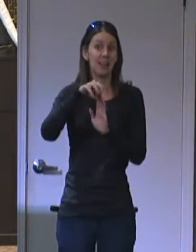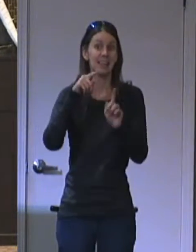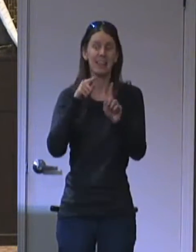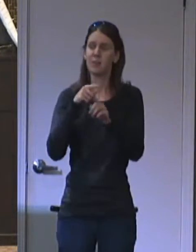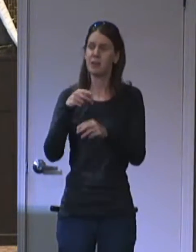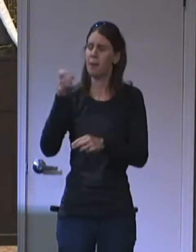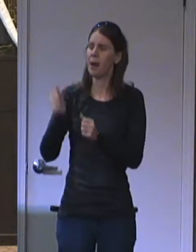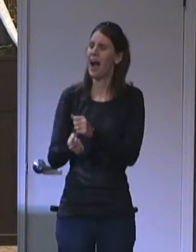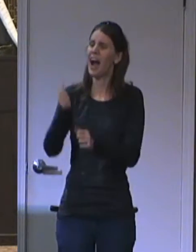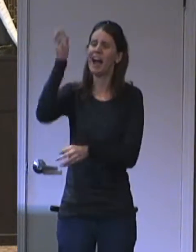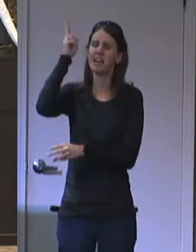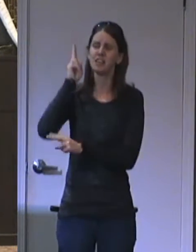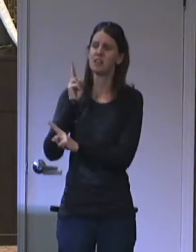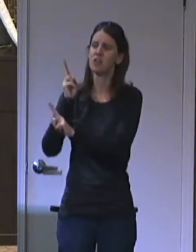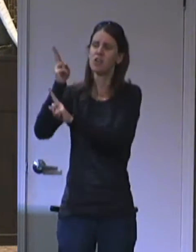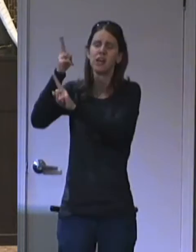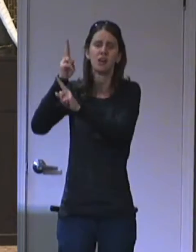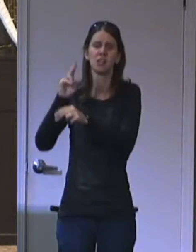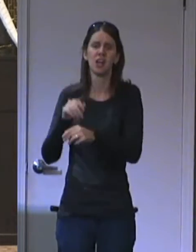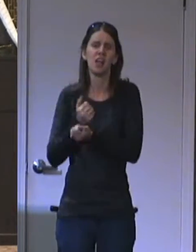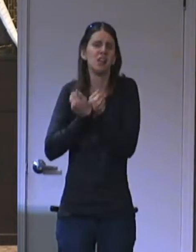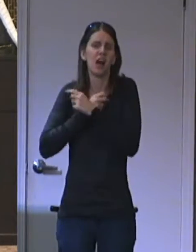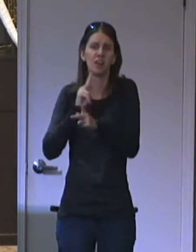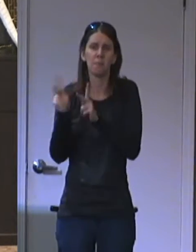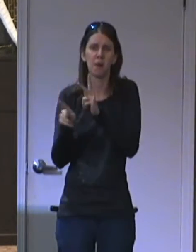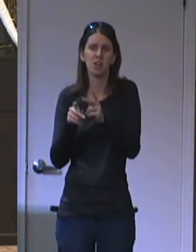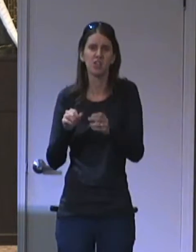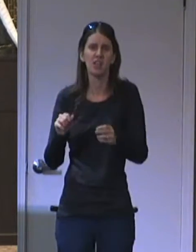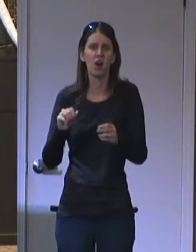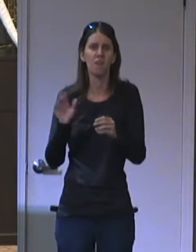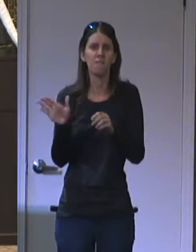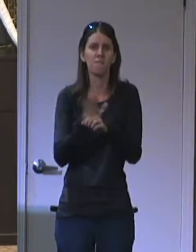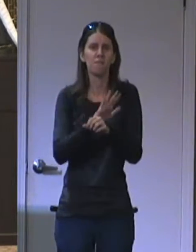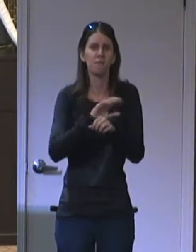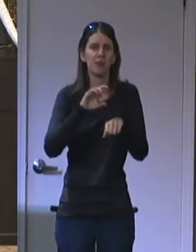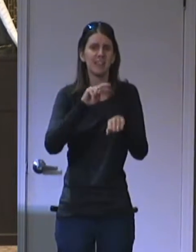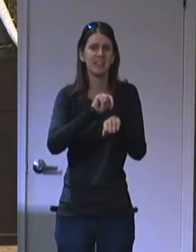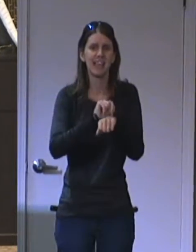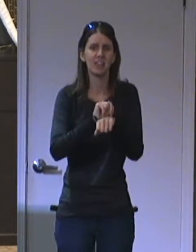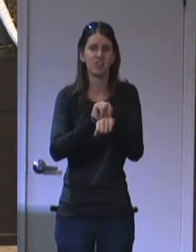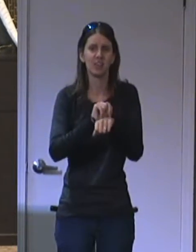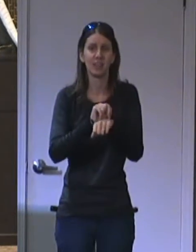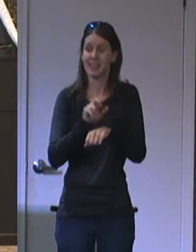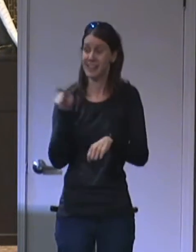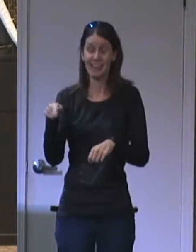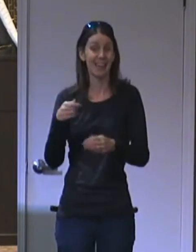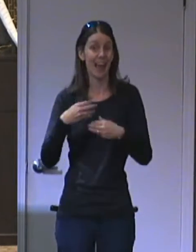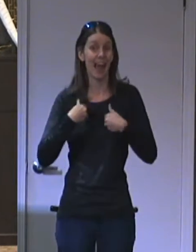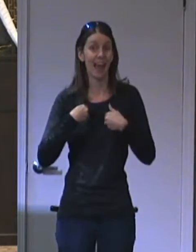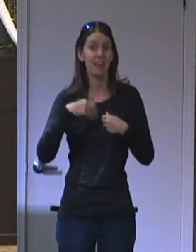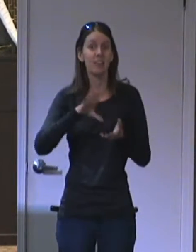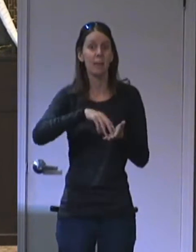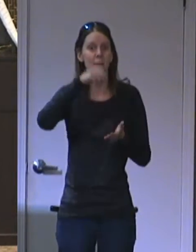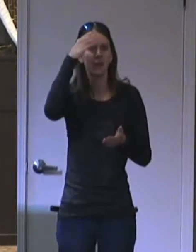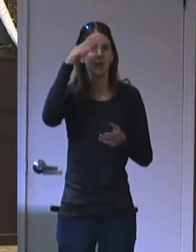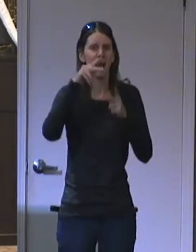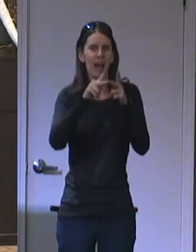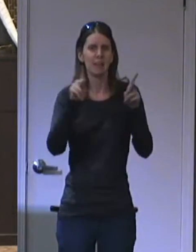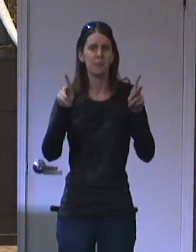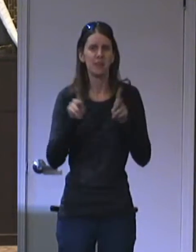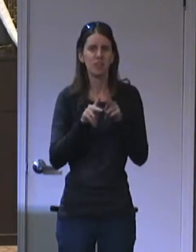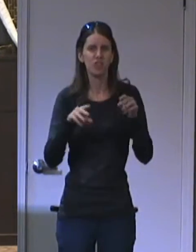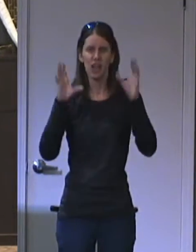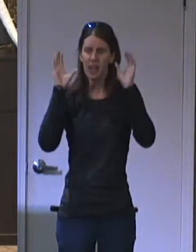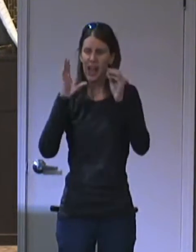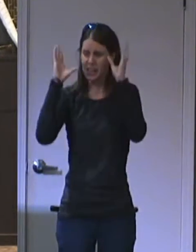most respected and loved person in the entire nation. He had the education, he had the position, he